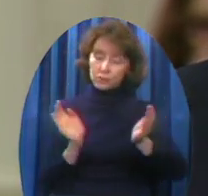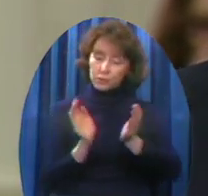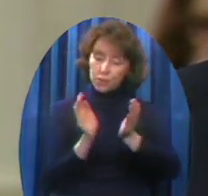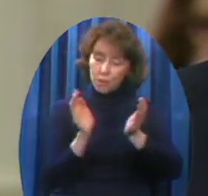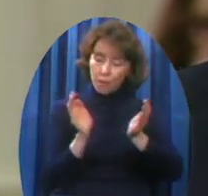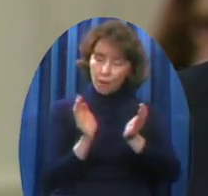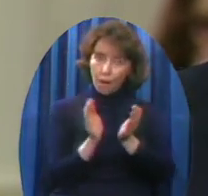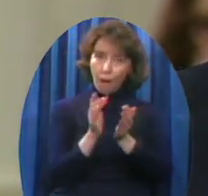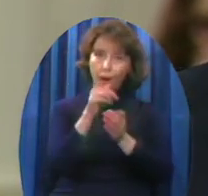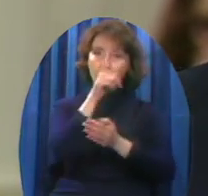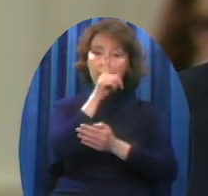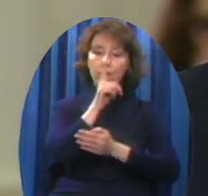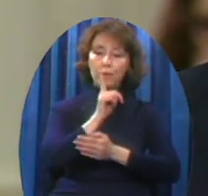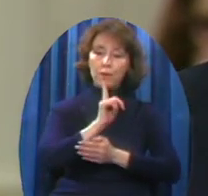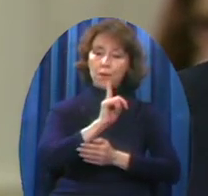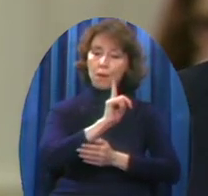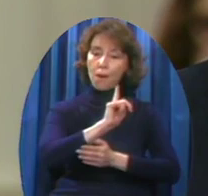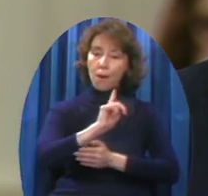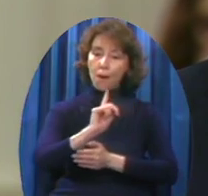lonely